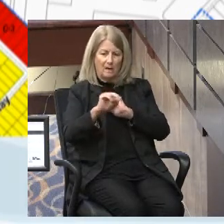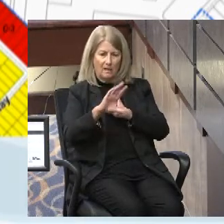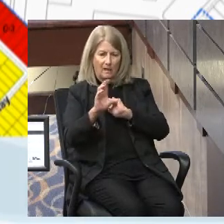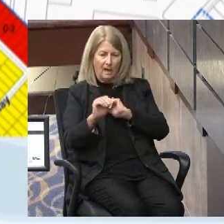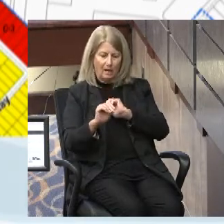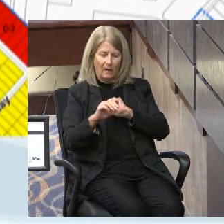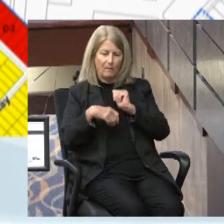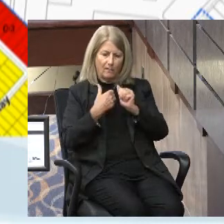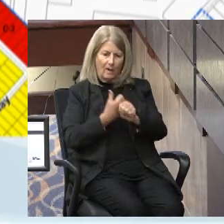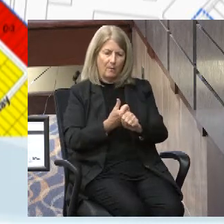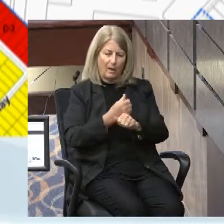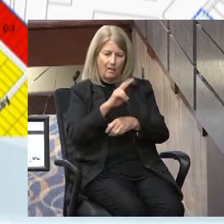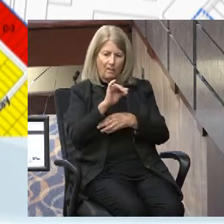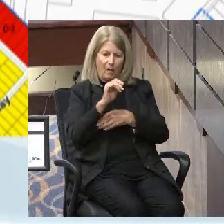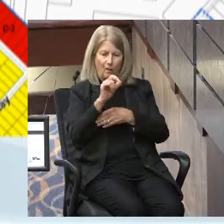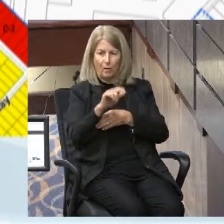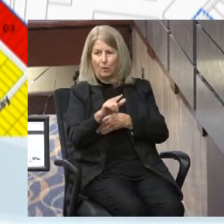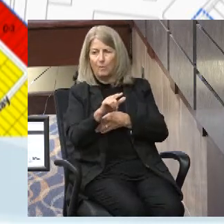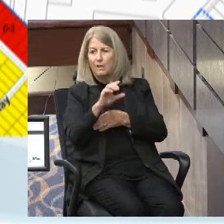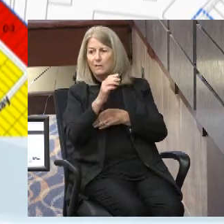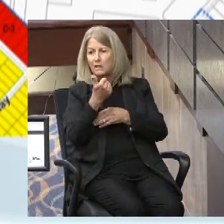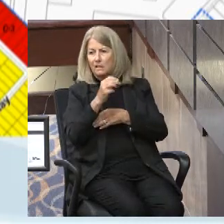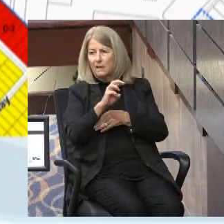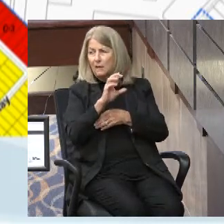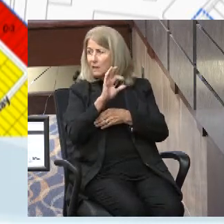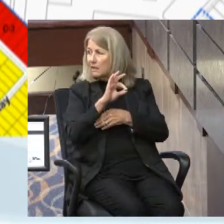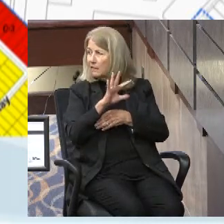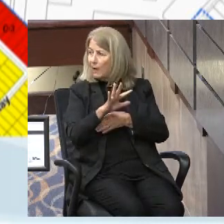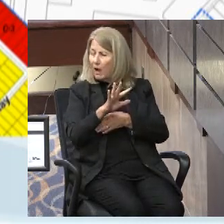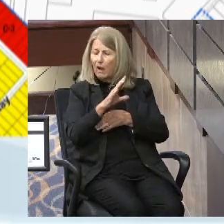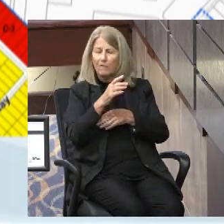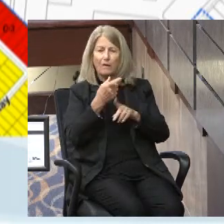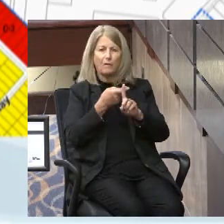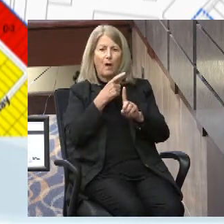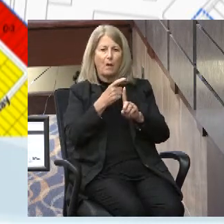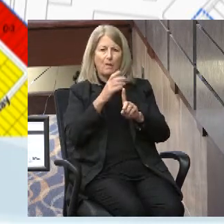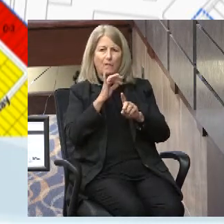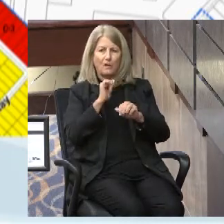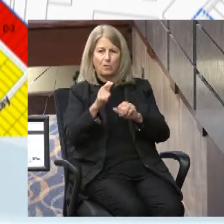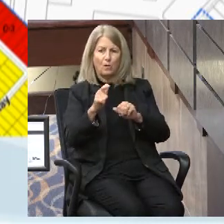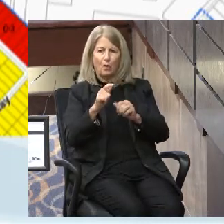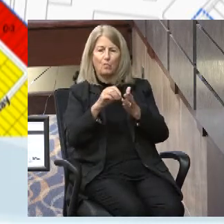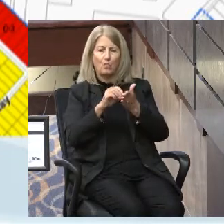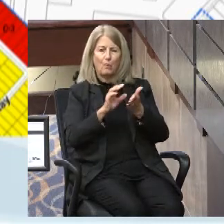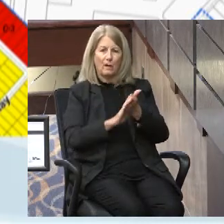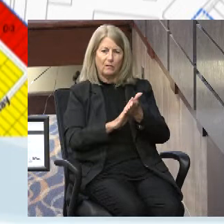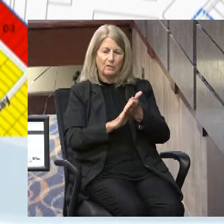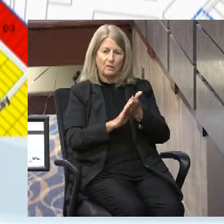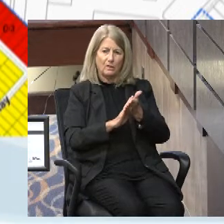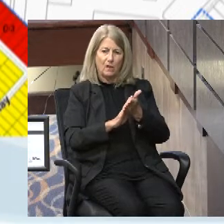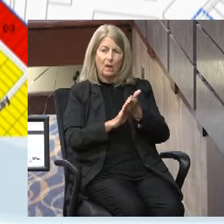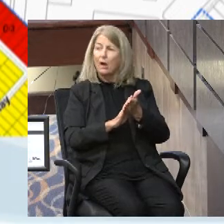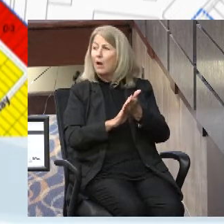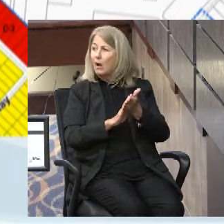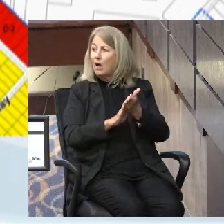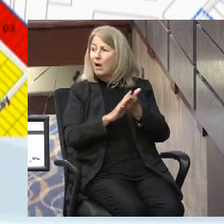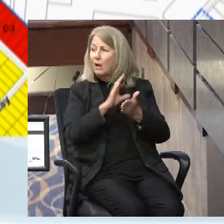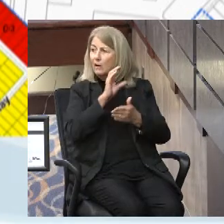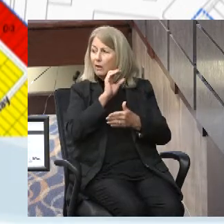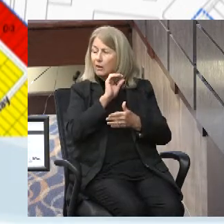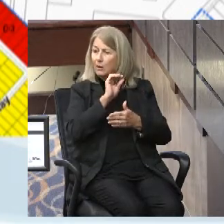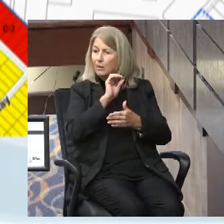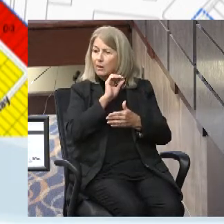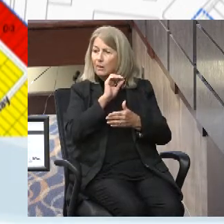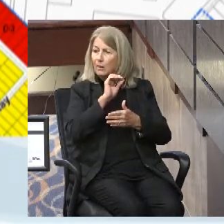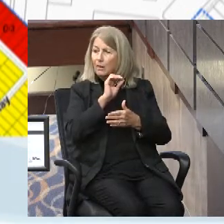volume 1695, page 133 of the official public records of McLennan County, Texas, being all of Lot 1,